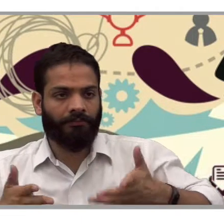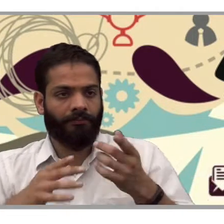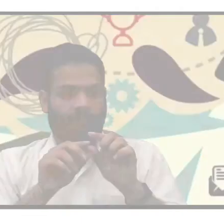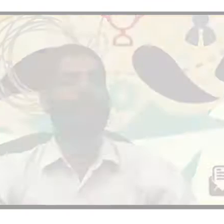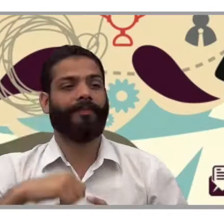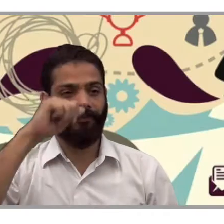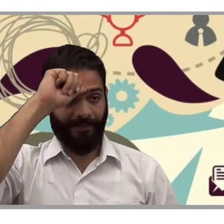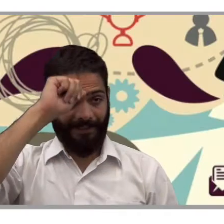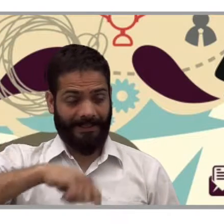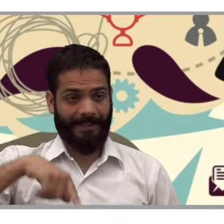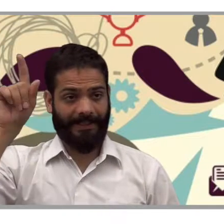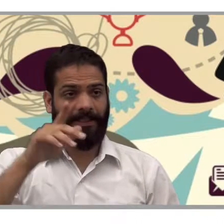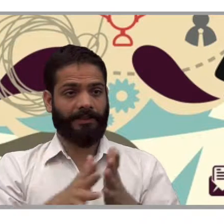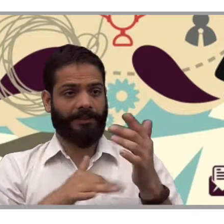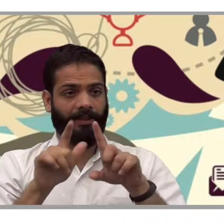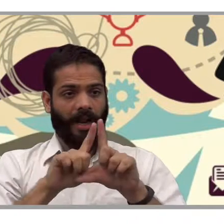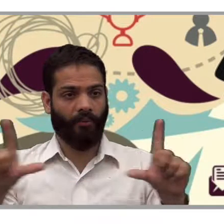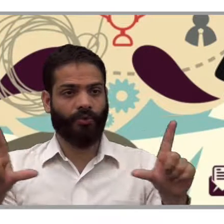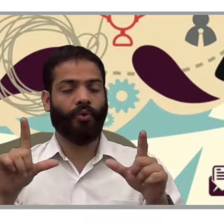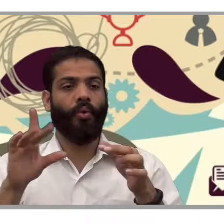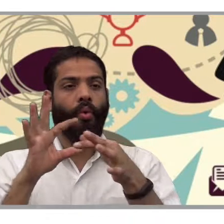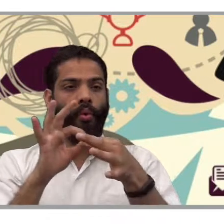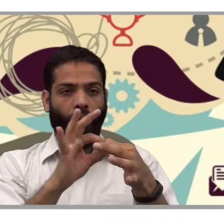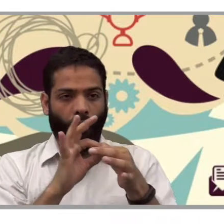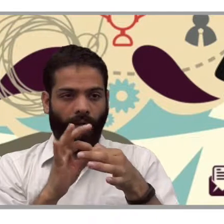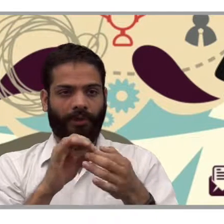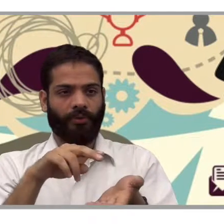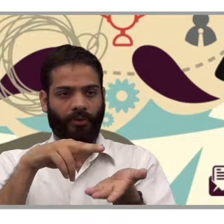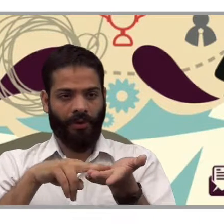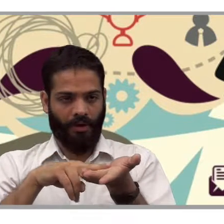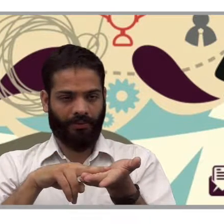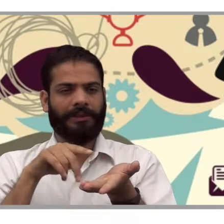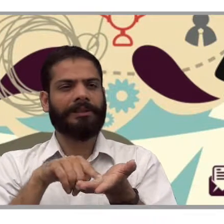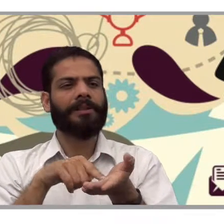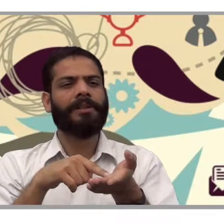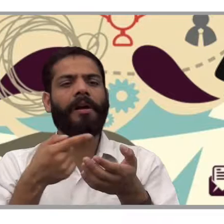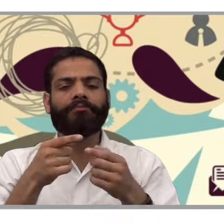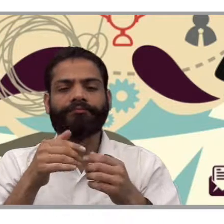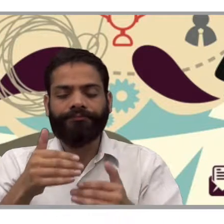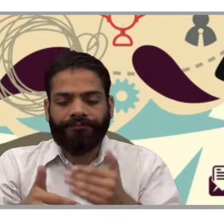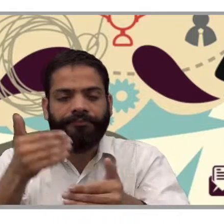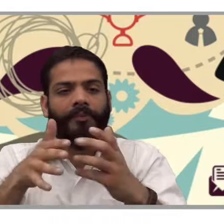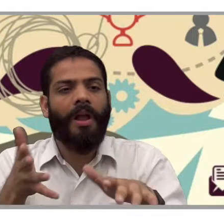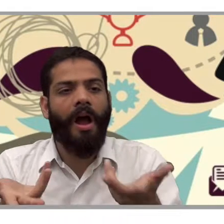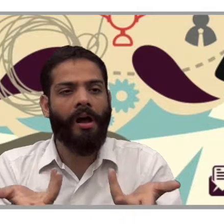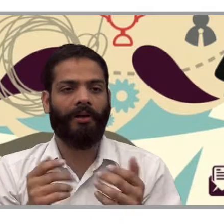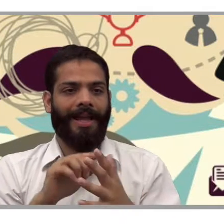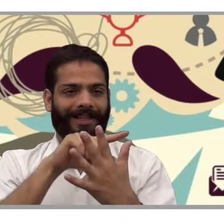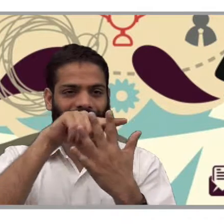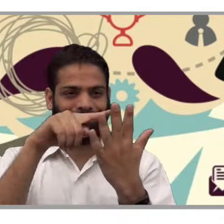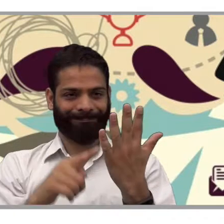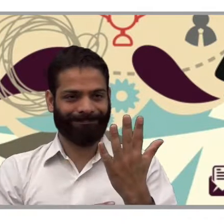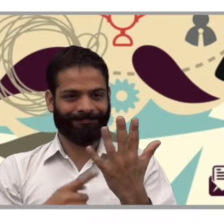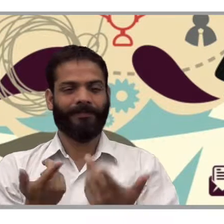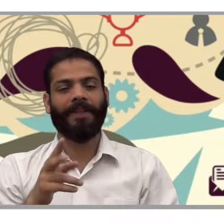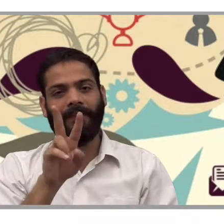arc. In Indian Sign Language, coordination of the nouns is carried out by handshape